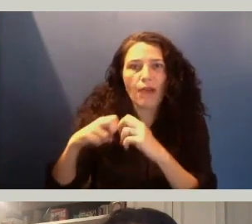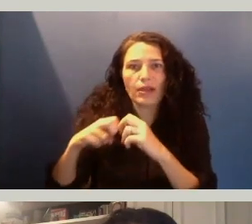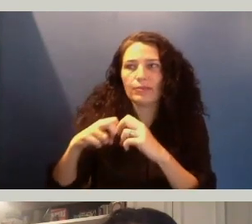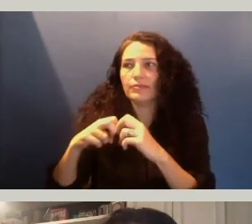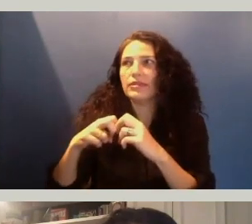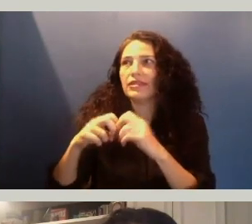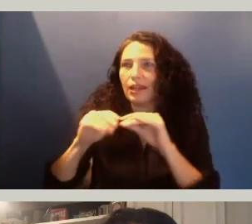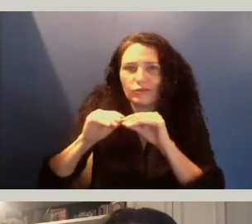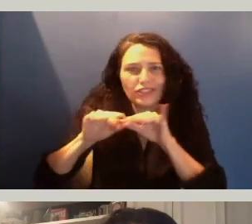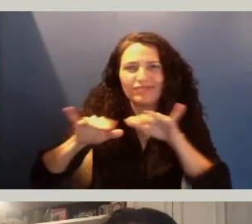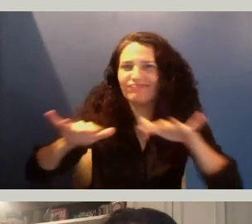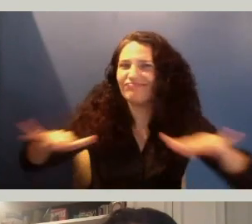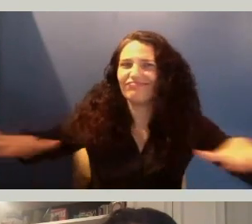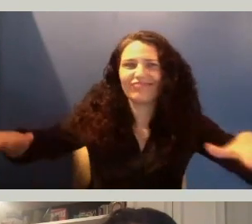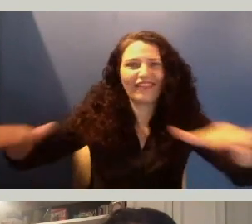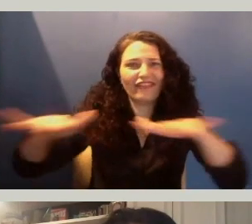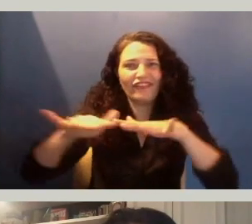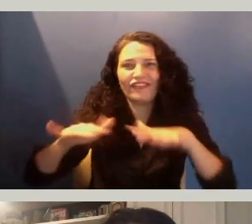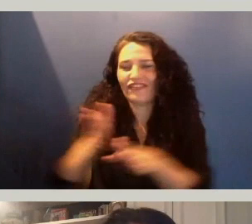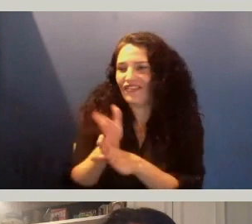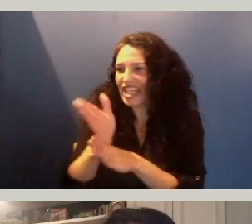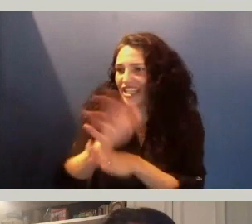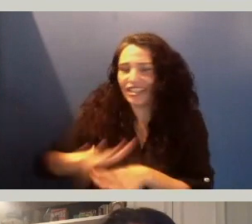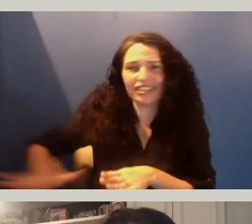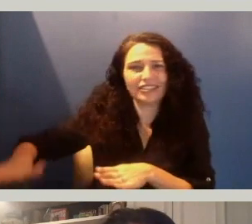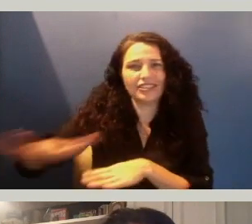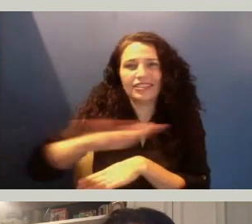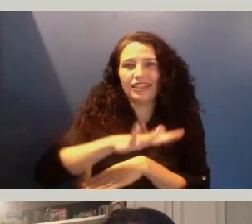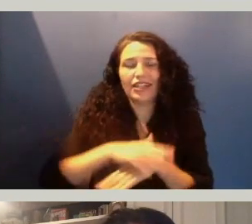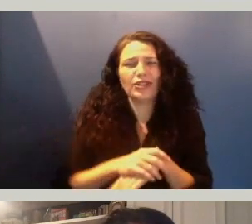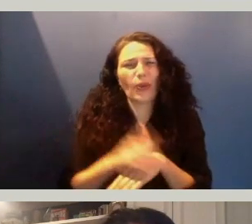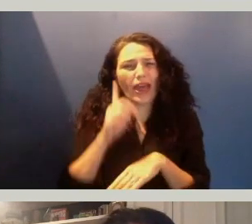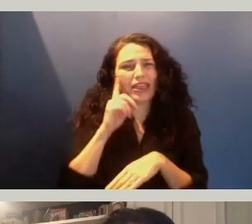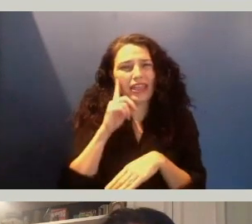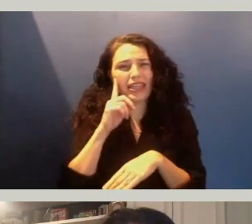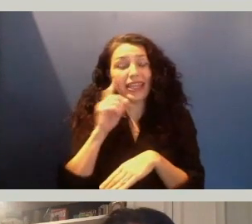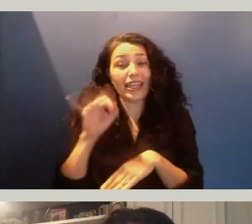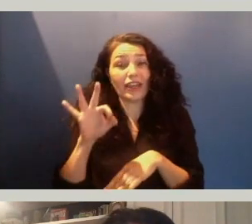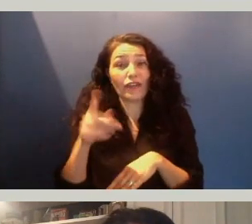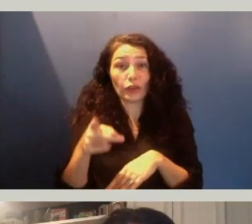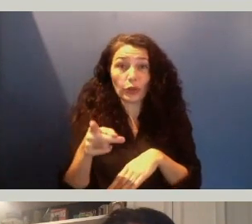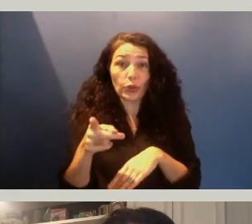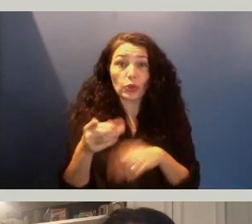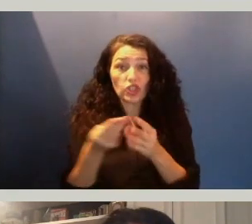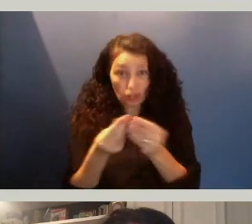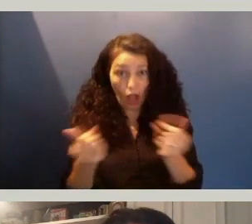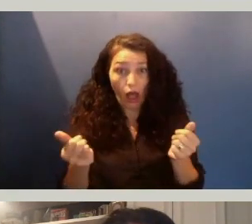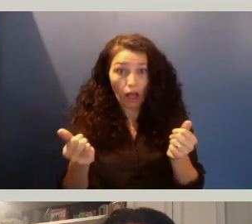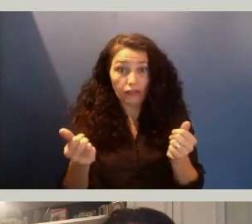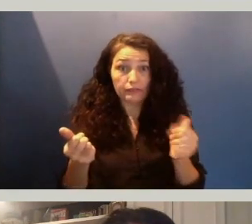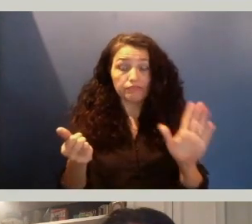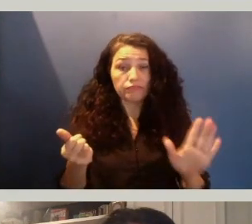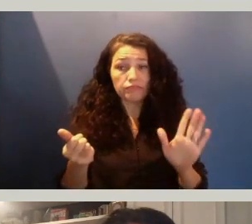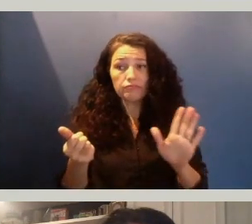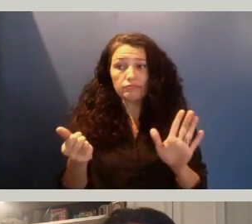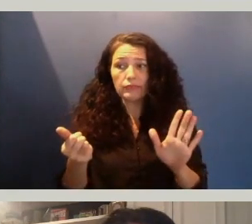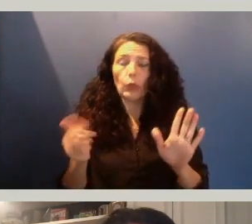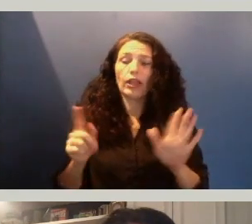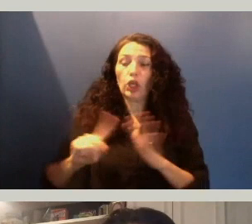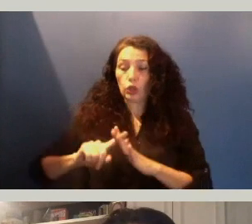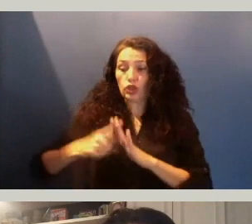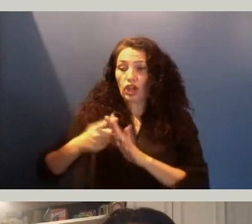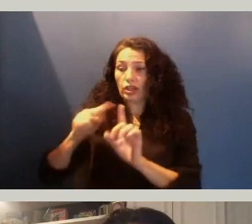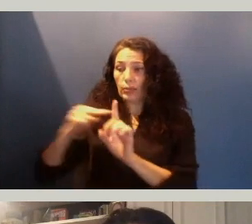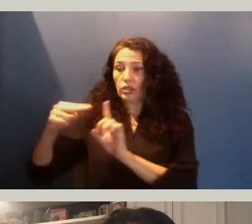field-wide. And so, like many other things, I think if you solve for that, if you start from the perspective that they